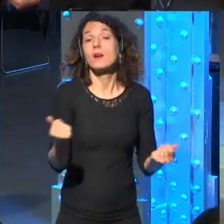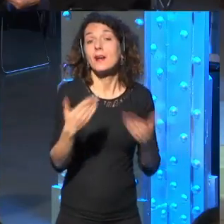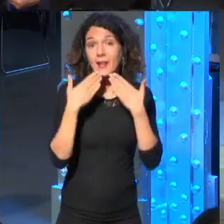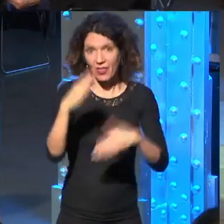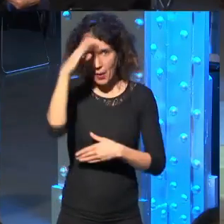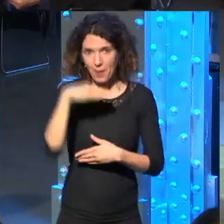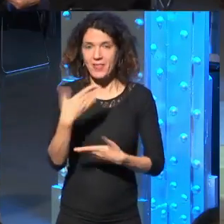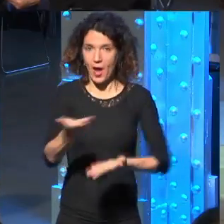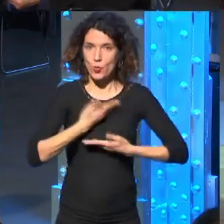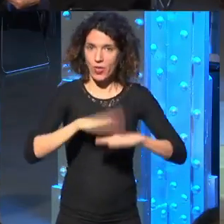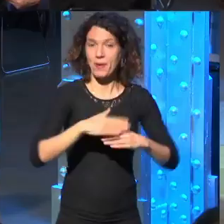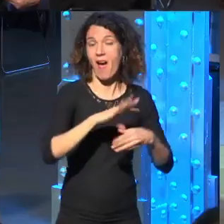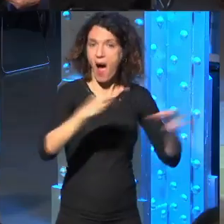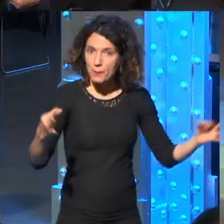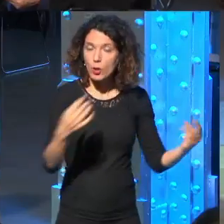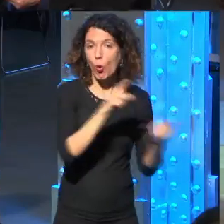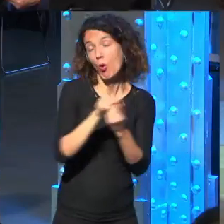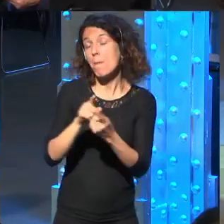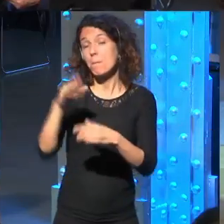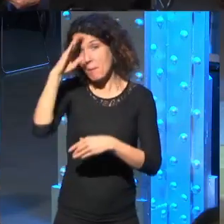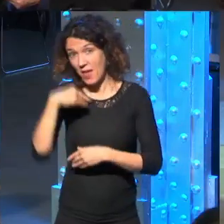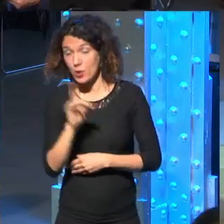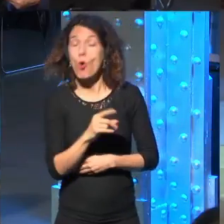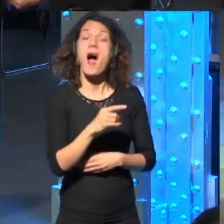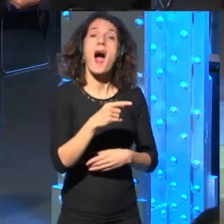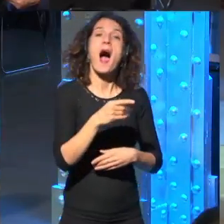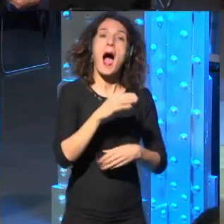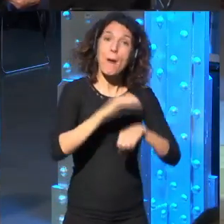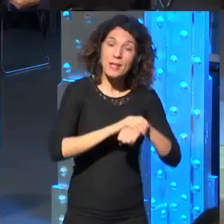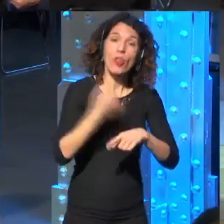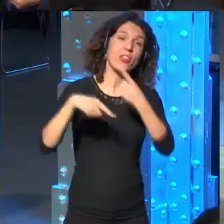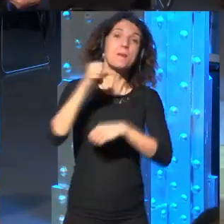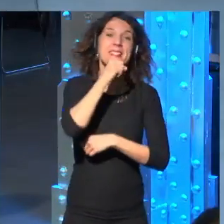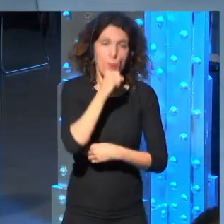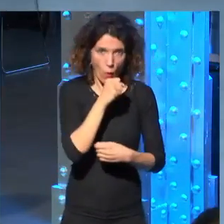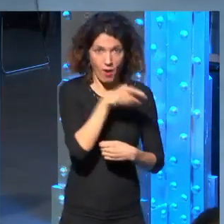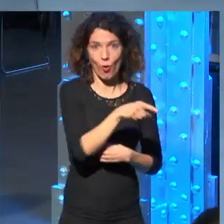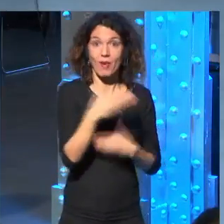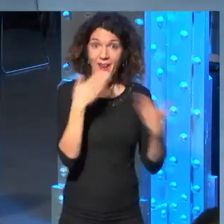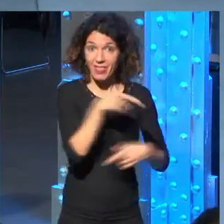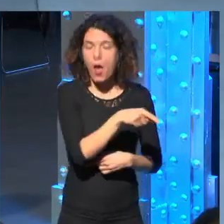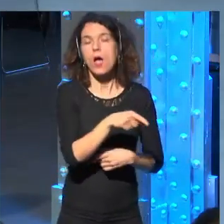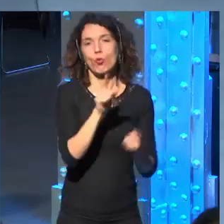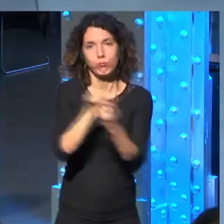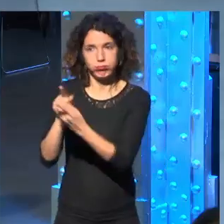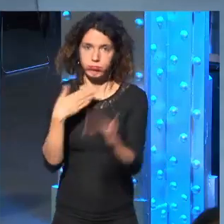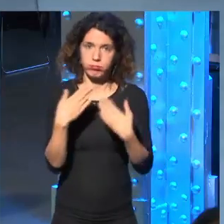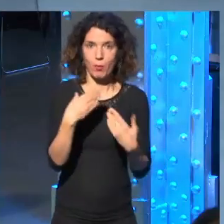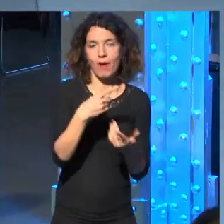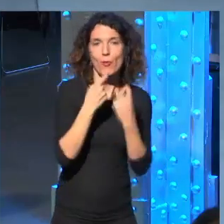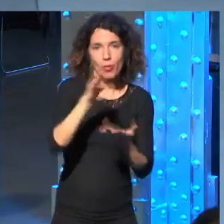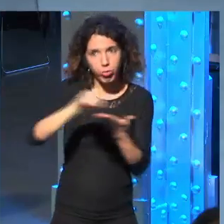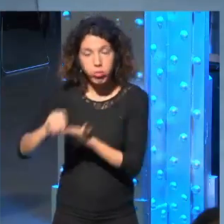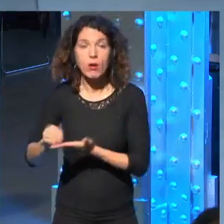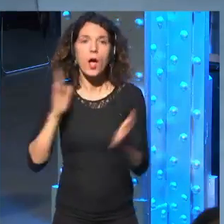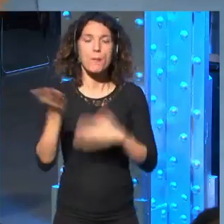my grandfather's friends, and did interview. So, but at that time, I was clumsy and timid. But